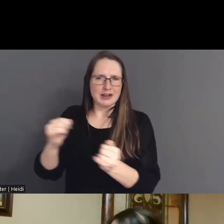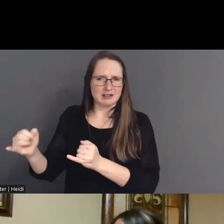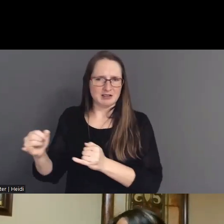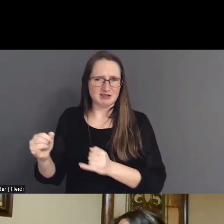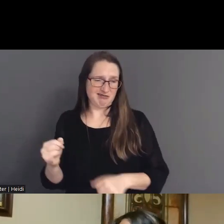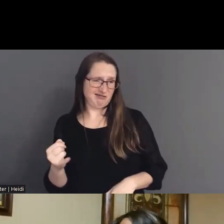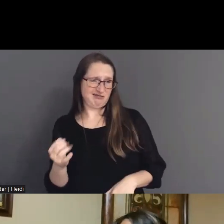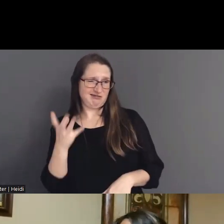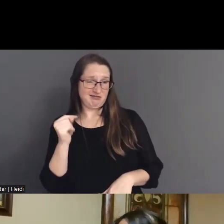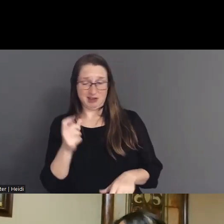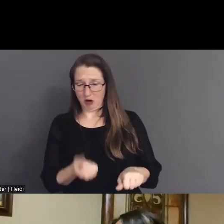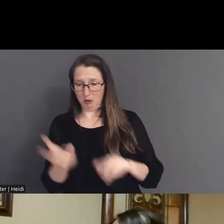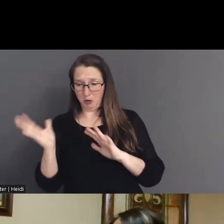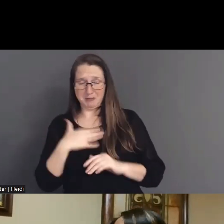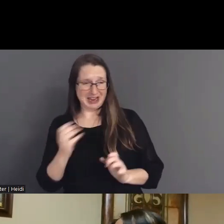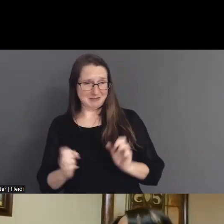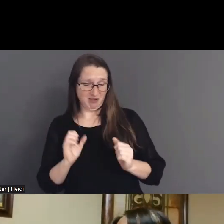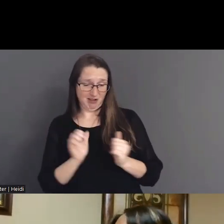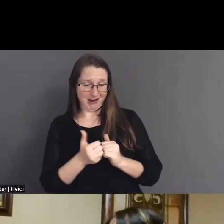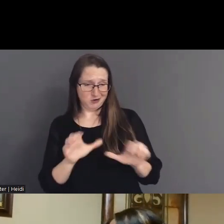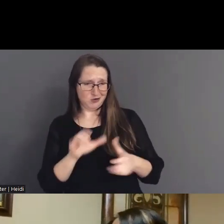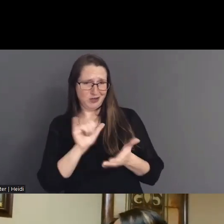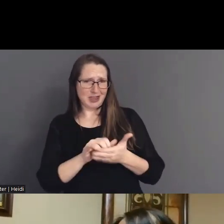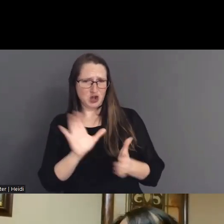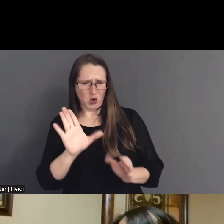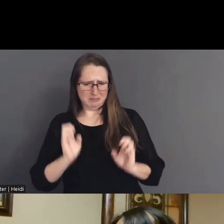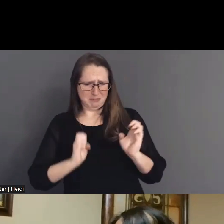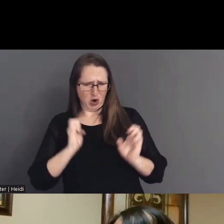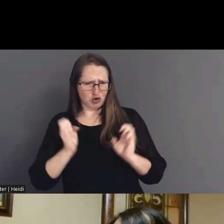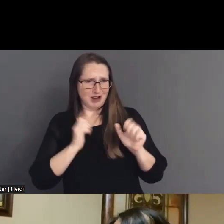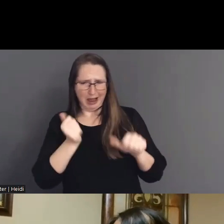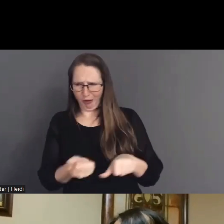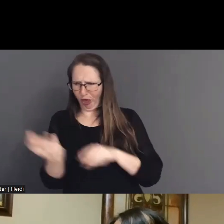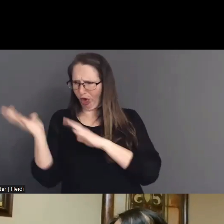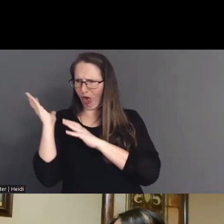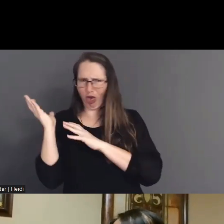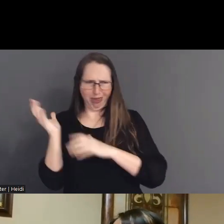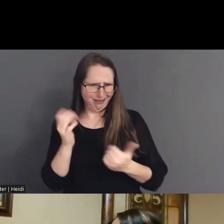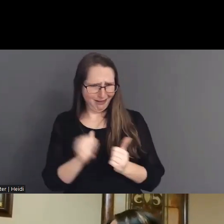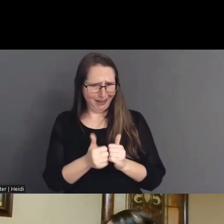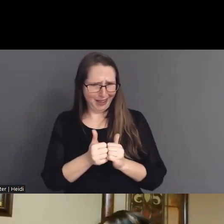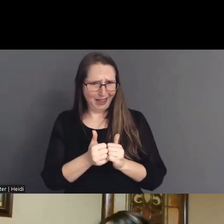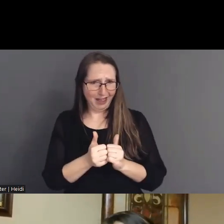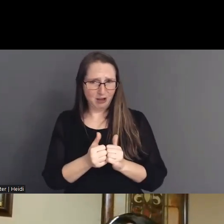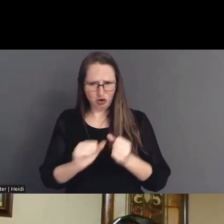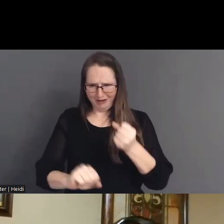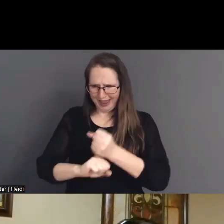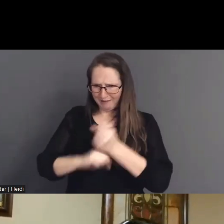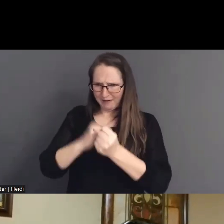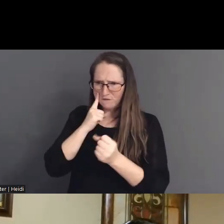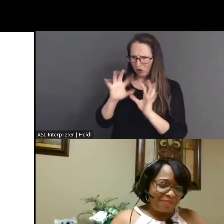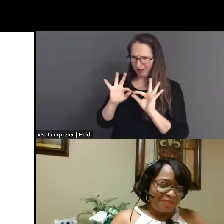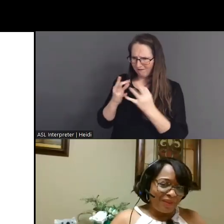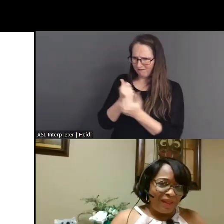like, how do you do that? How do you remove your emotions when you're advocating for a loved